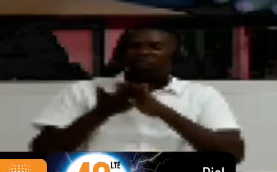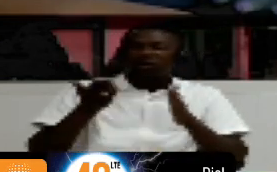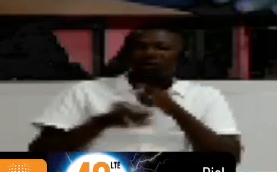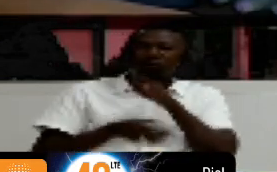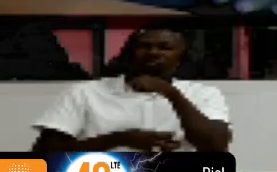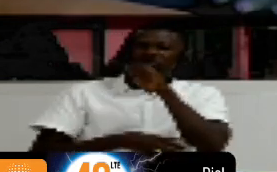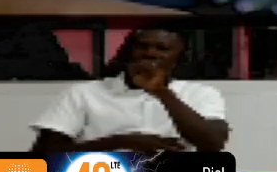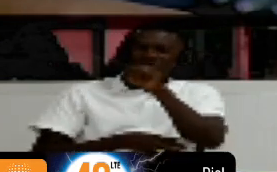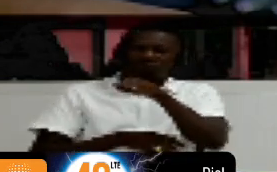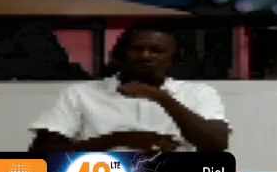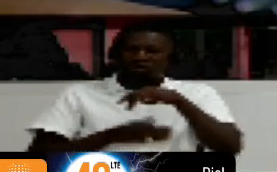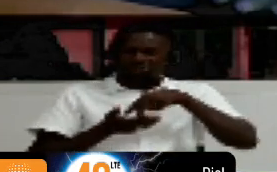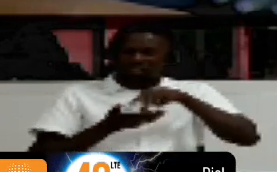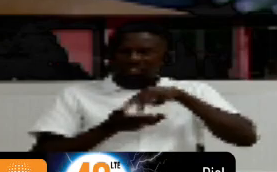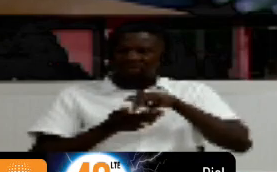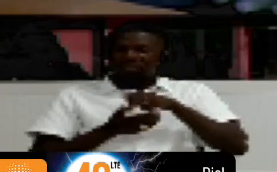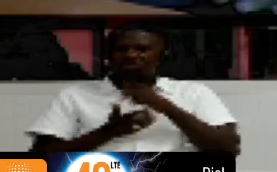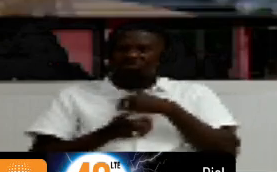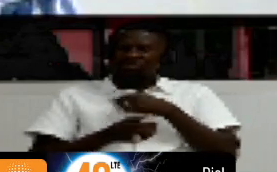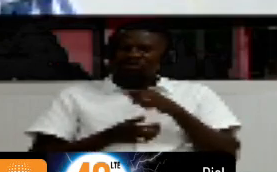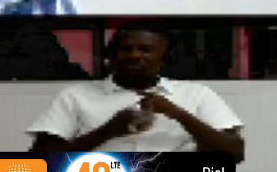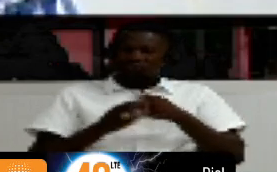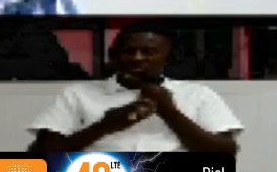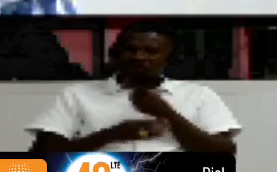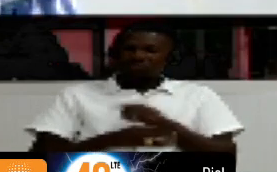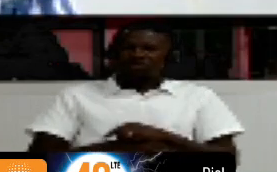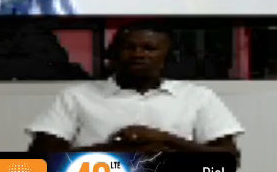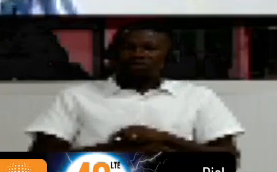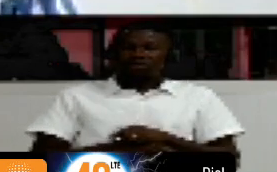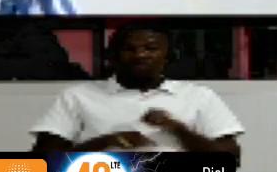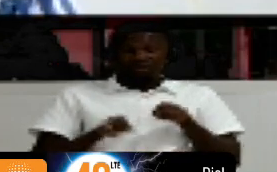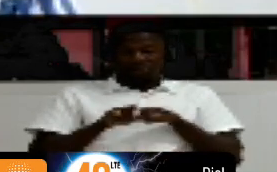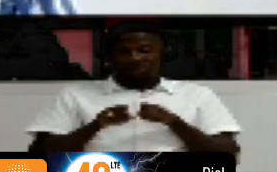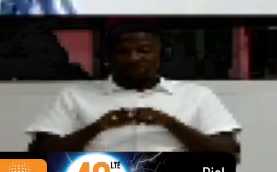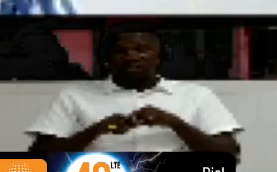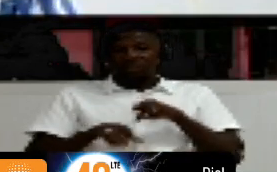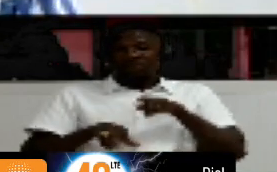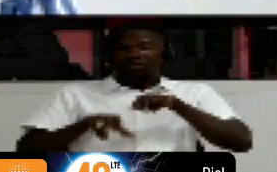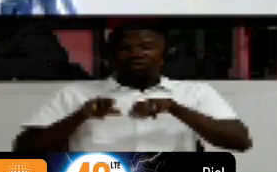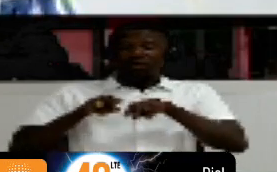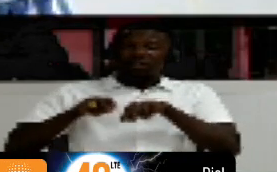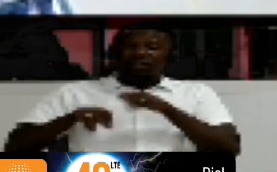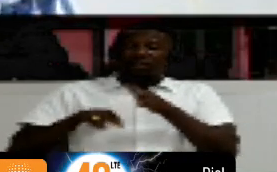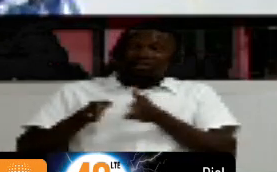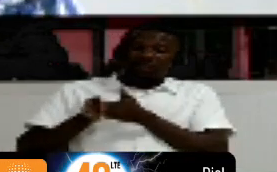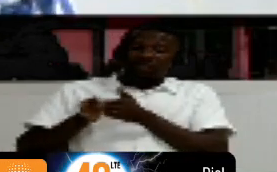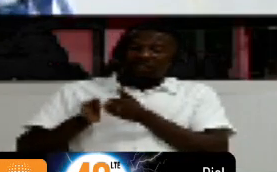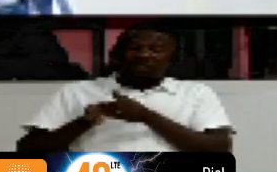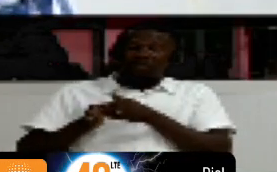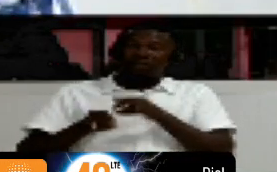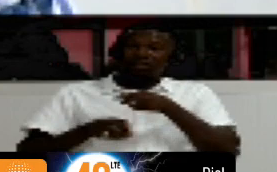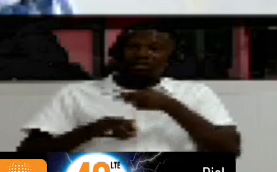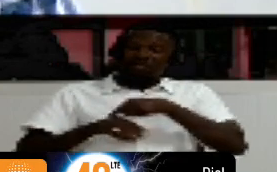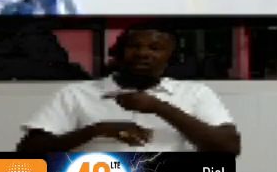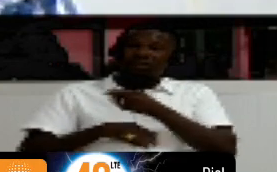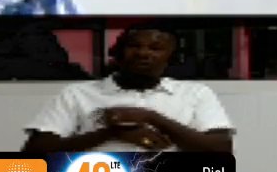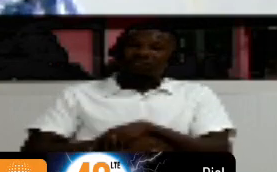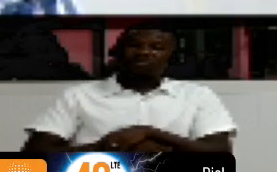wound? The same right leg that was shot. And which part of the leg? The toes.